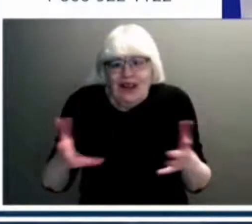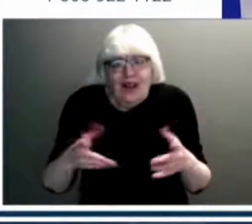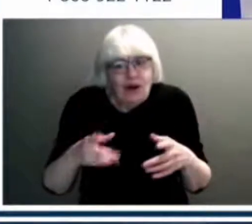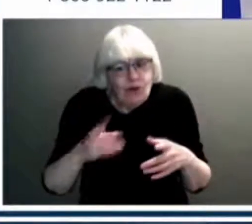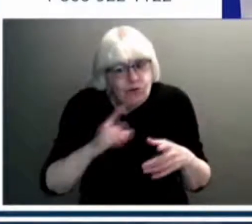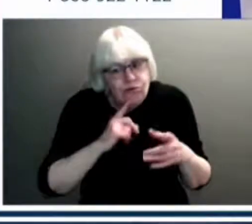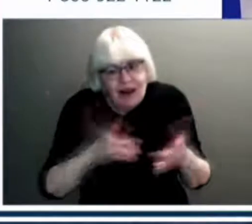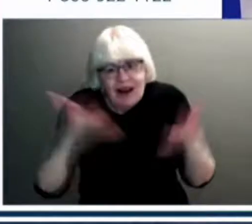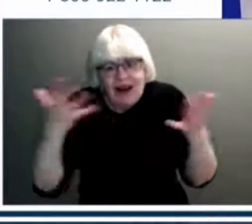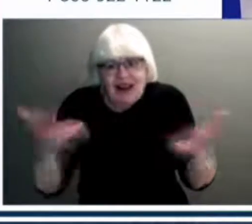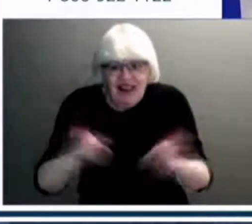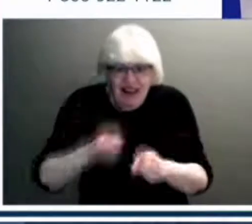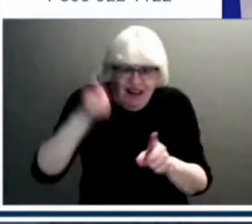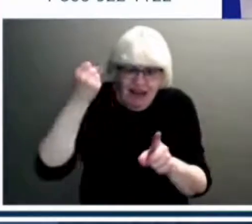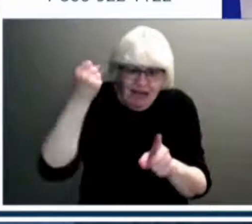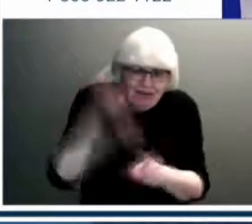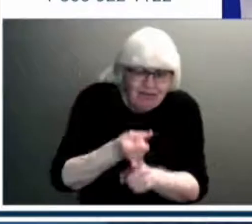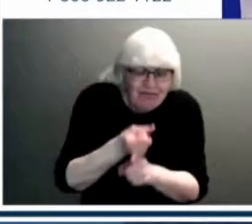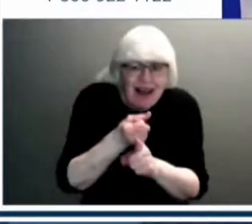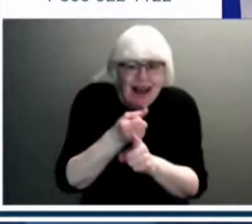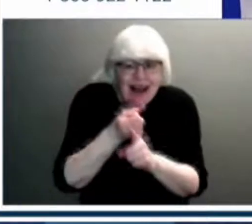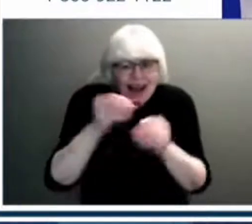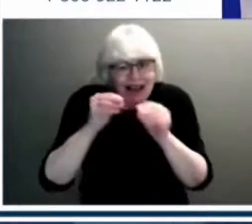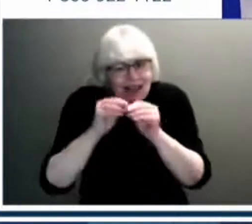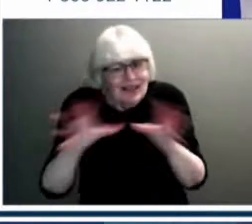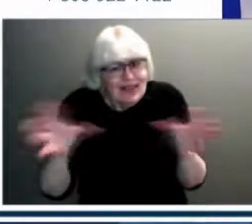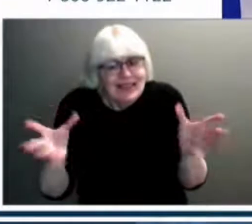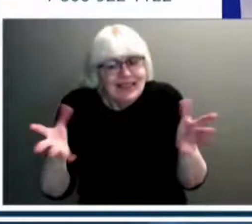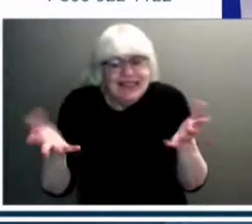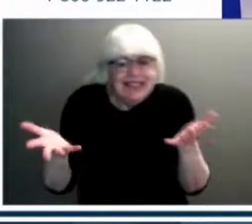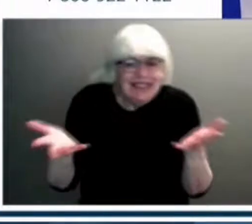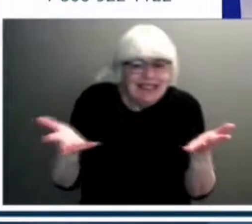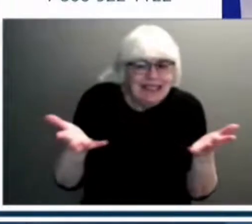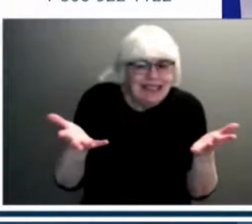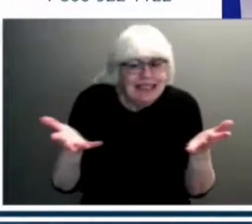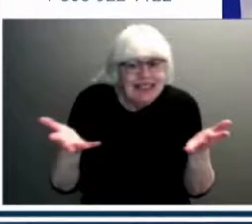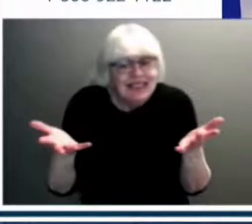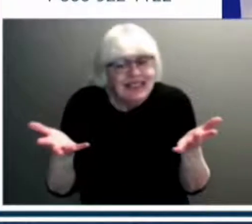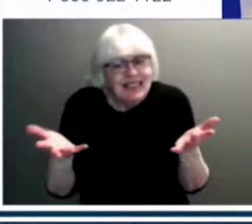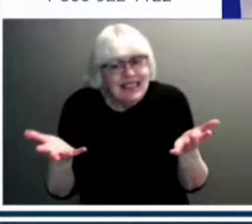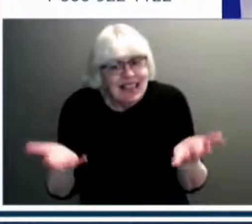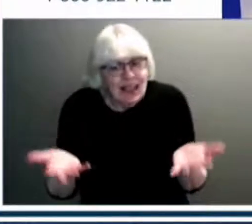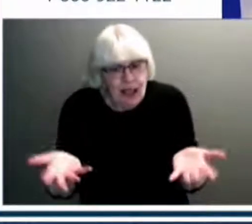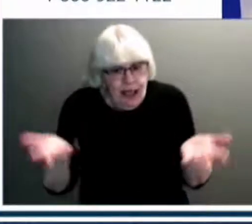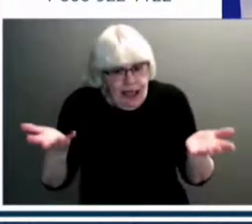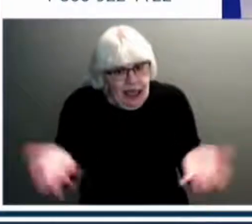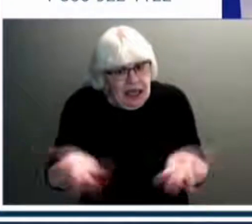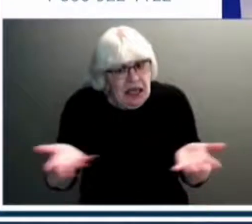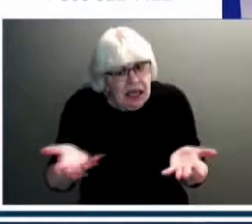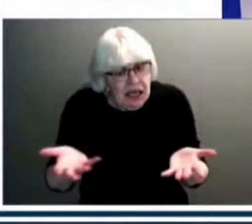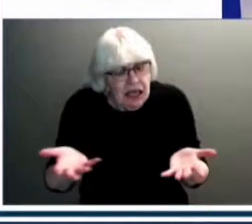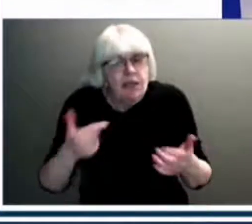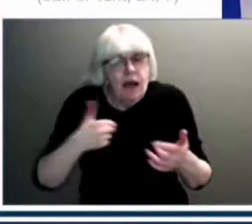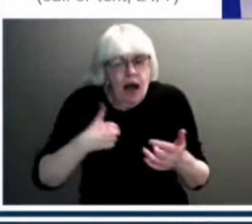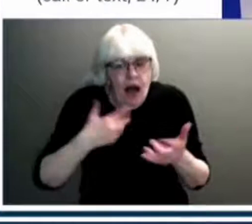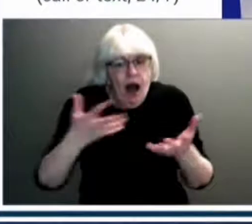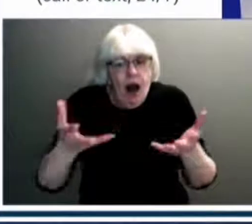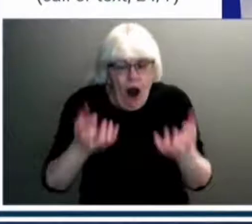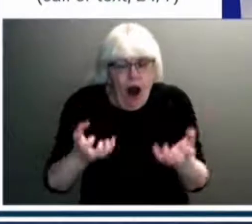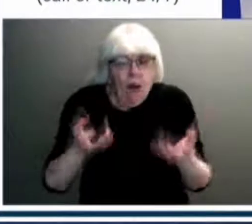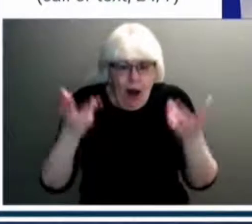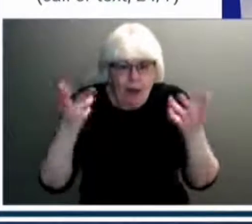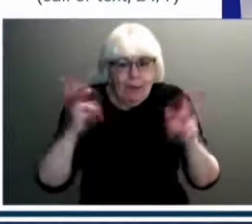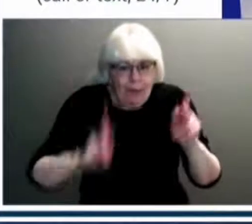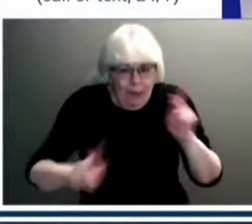either of those two things here, but we want people to get vaccinated. The vaccines are safe. The vaccines are